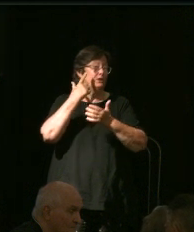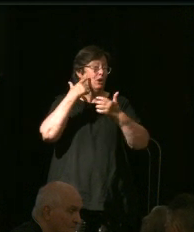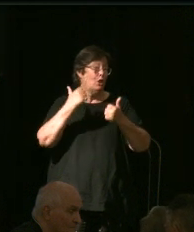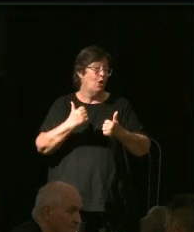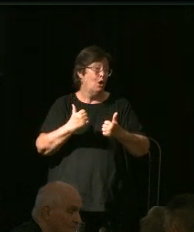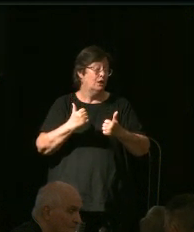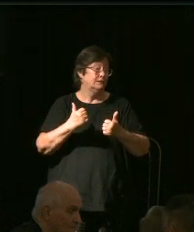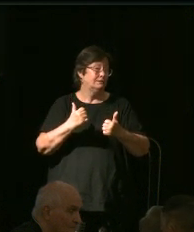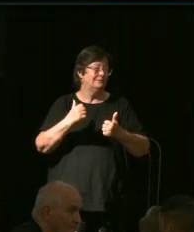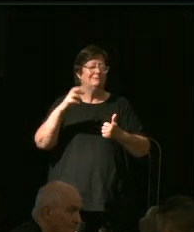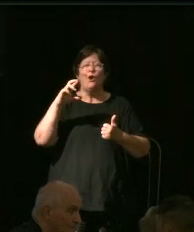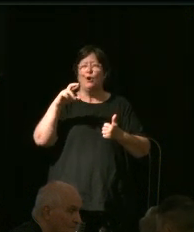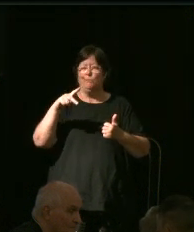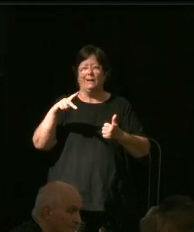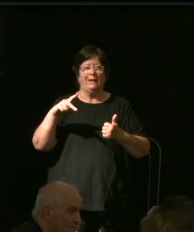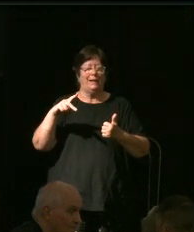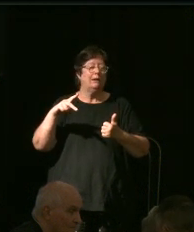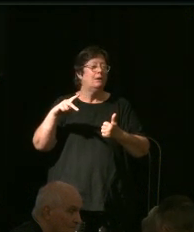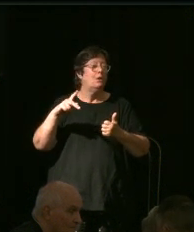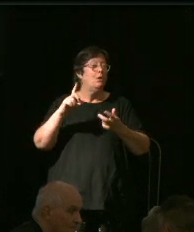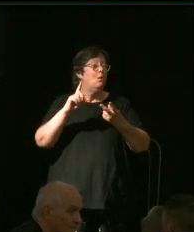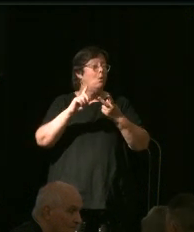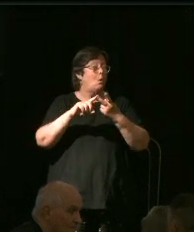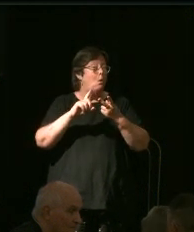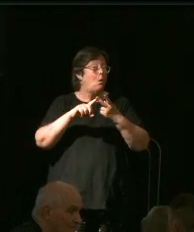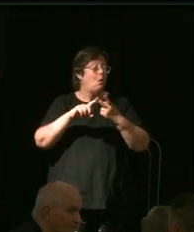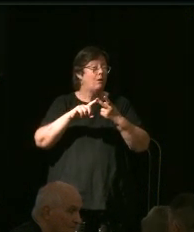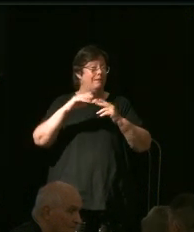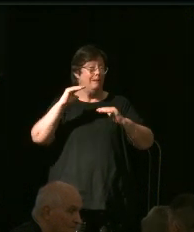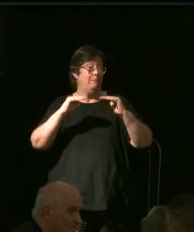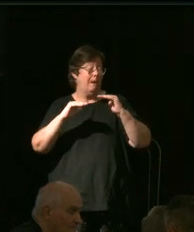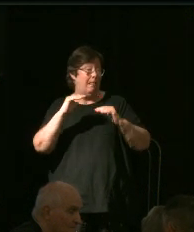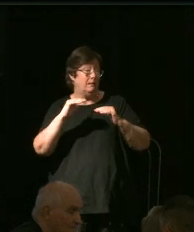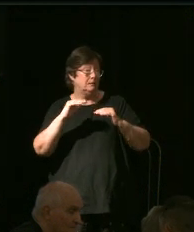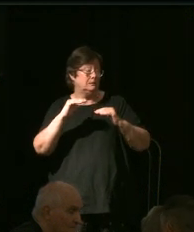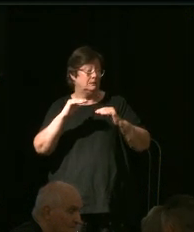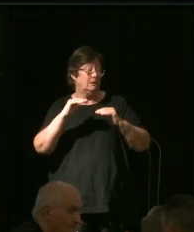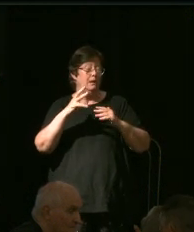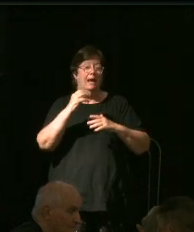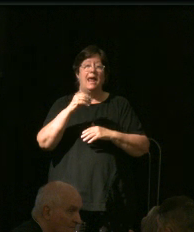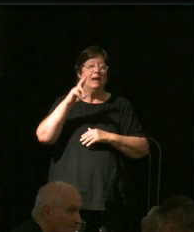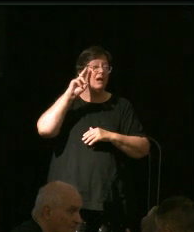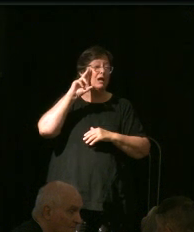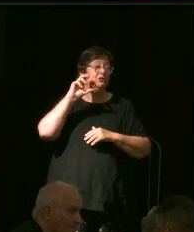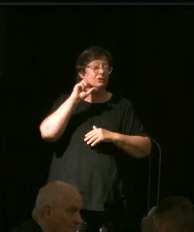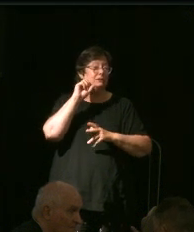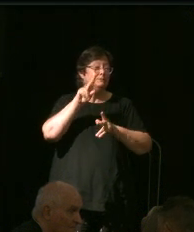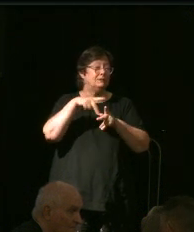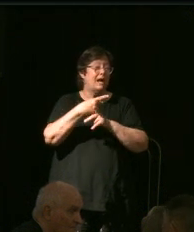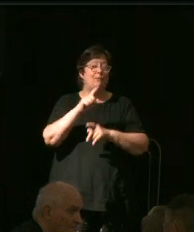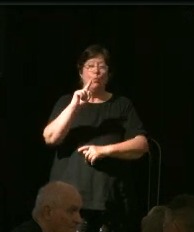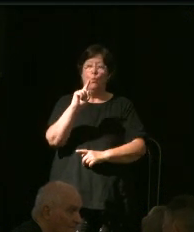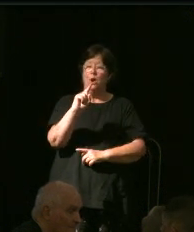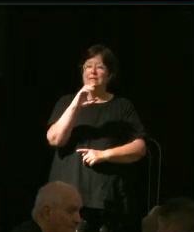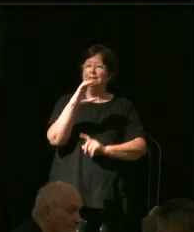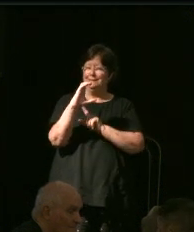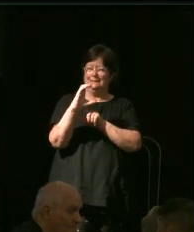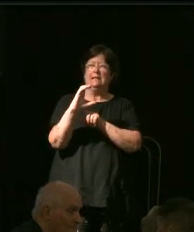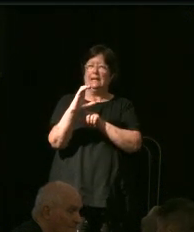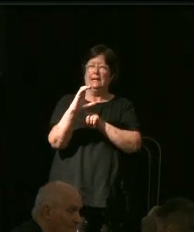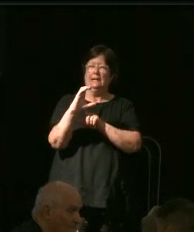or the retinitis pigmentosa or imbalance in Usher syndrome type 1C.